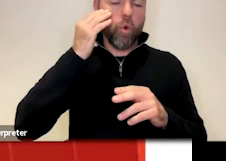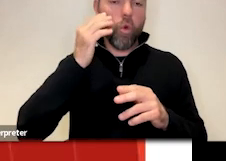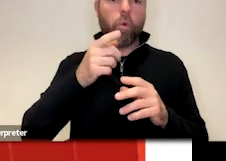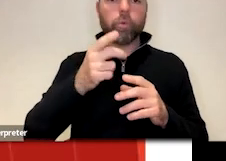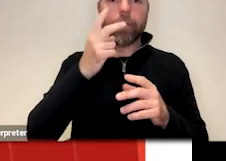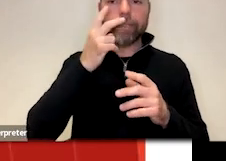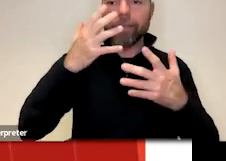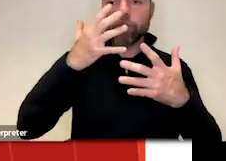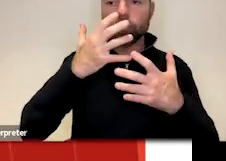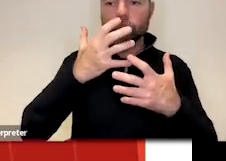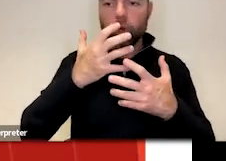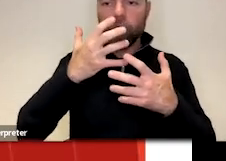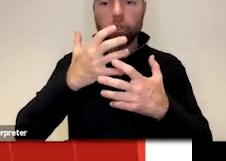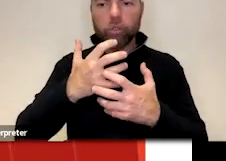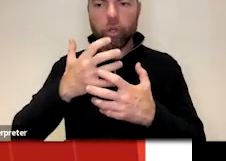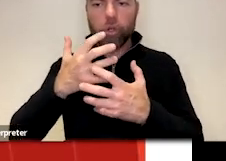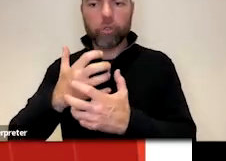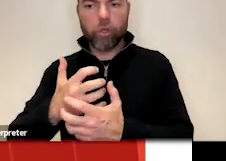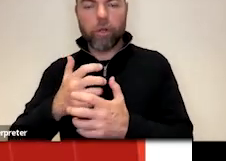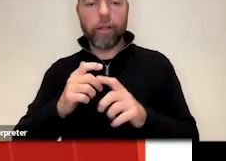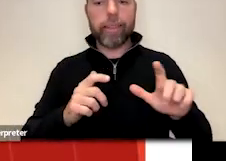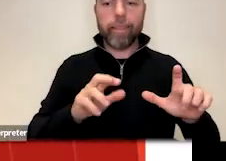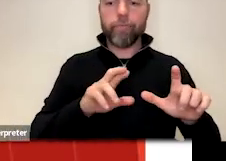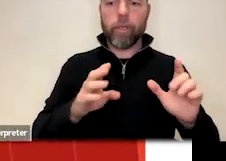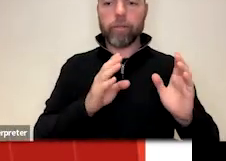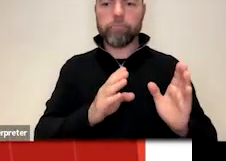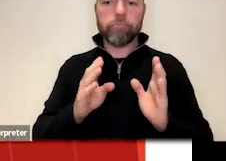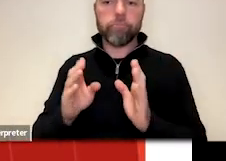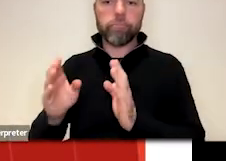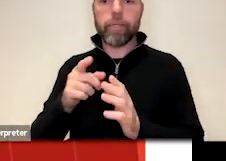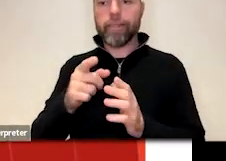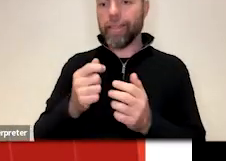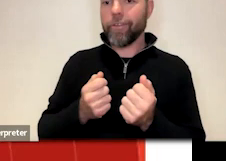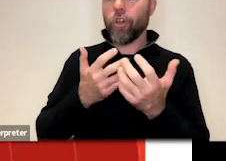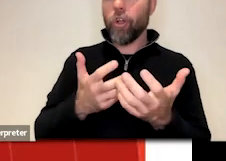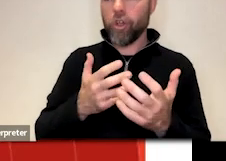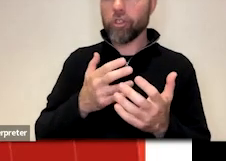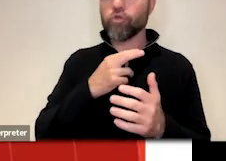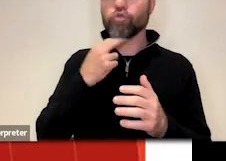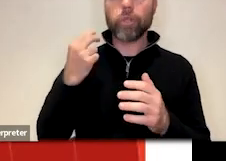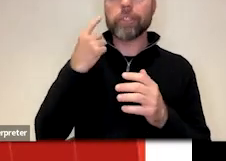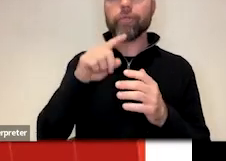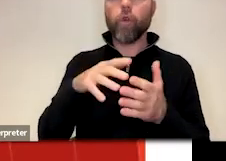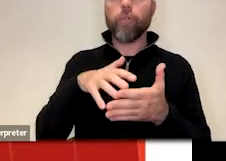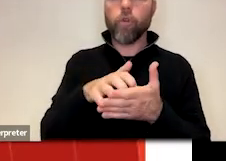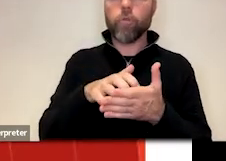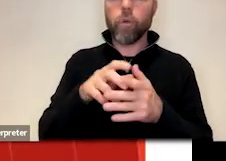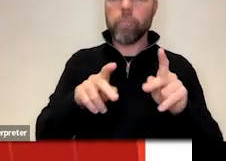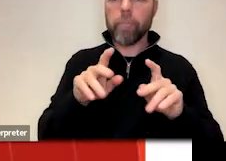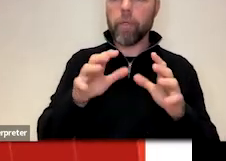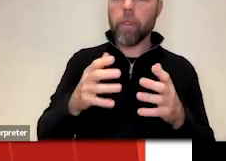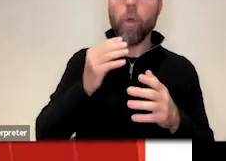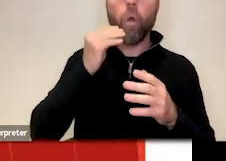darkening color as you move from left to right. This creates risks for vulnerable populations,